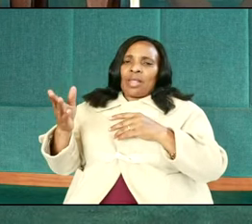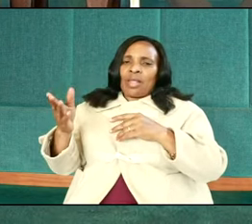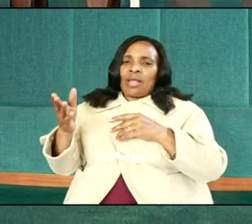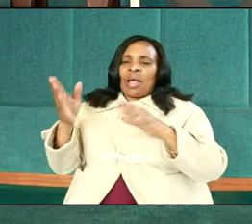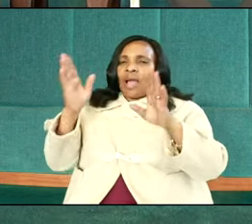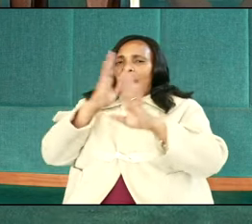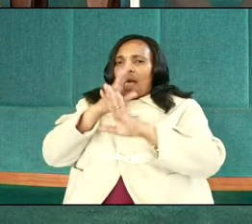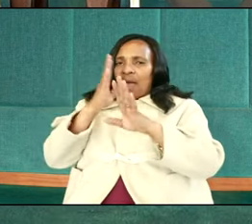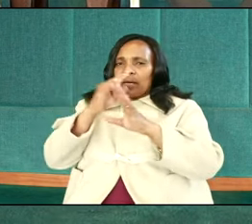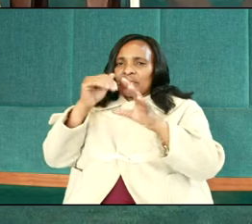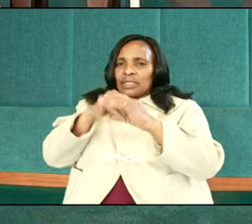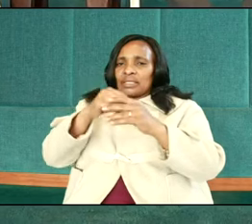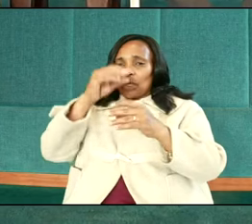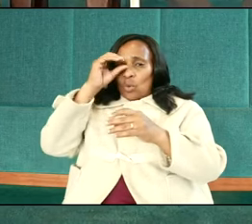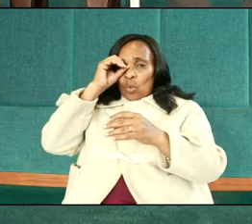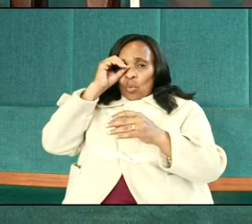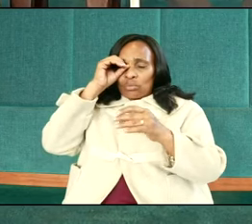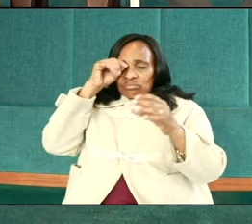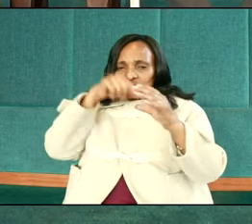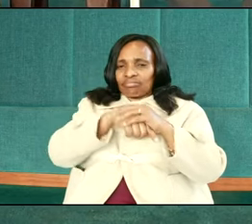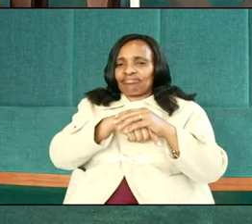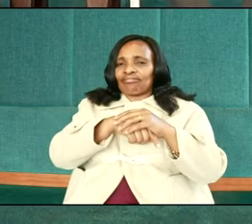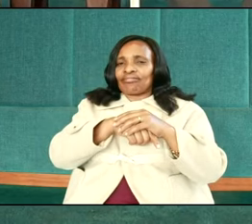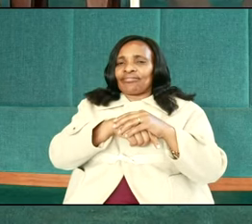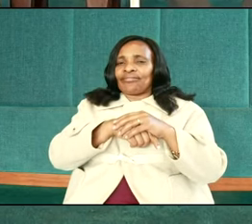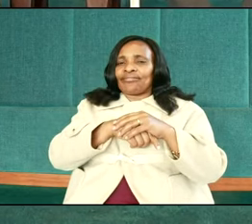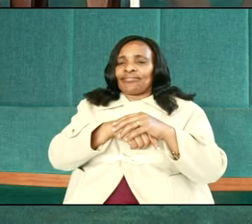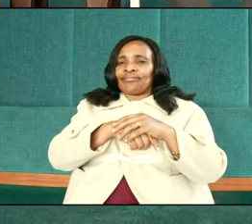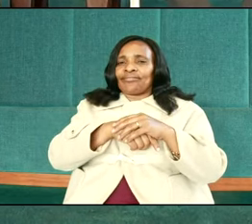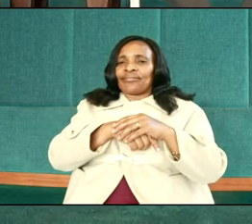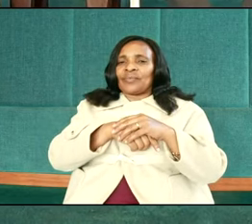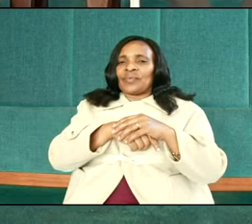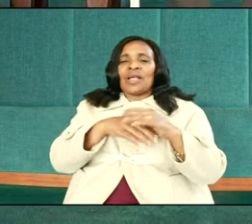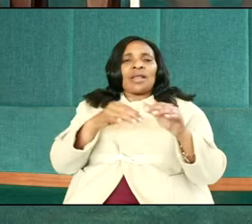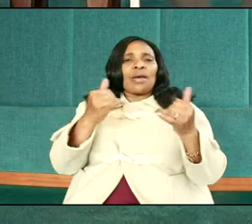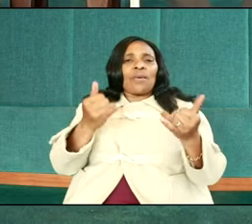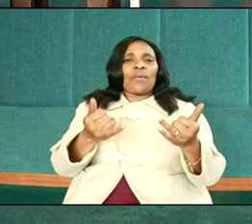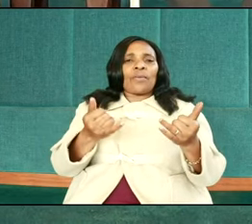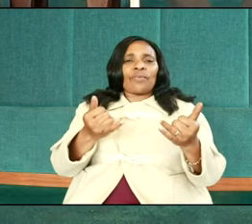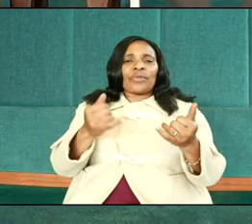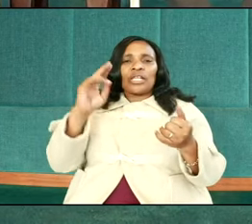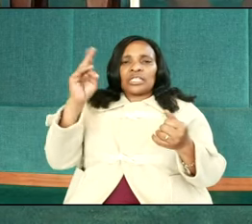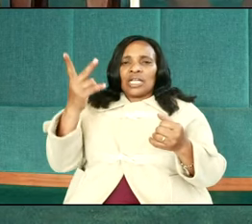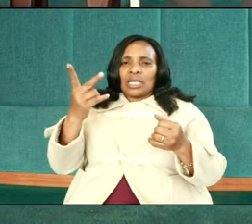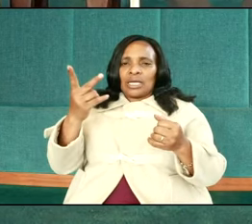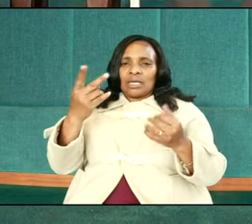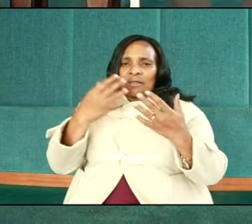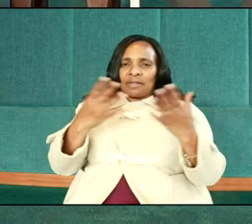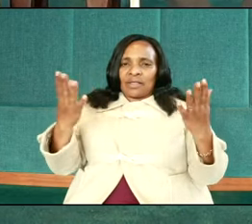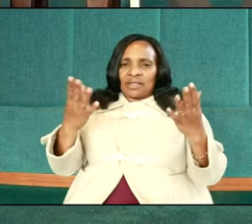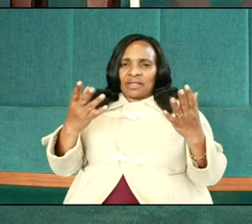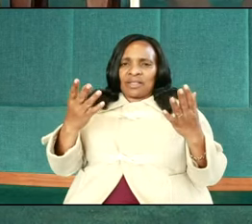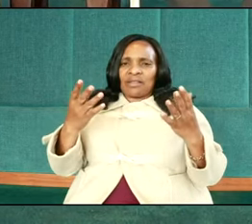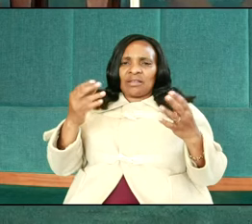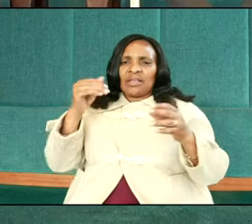and hides in this cave, you know, hides in this cave. Now, the second phase,